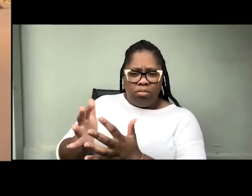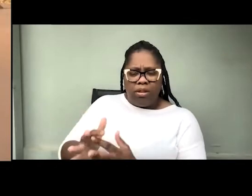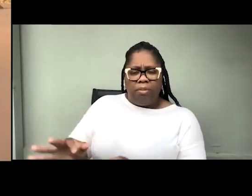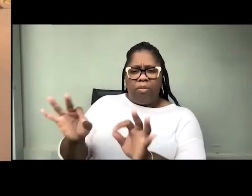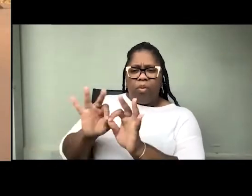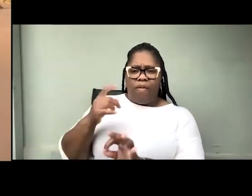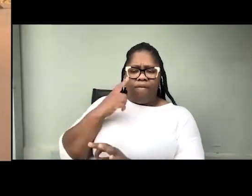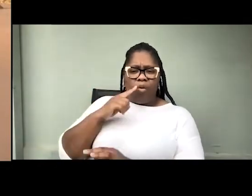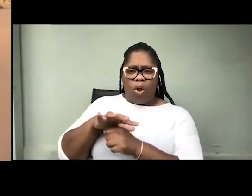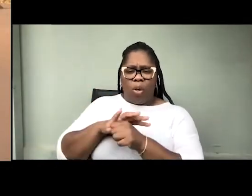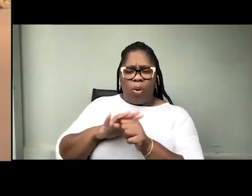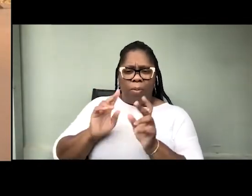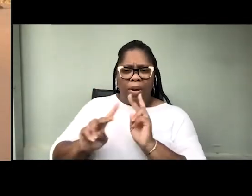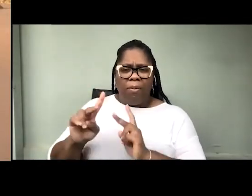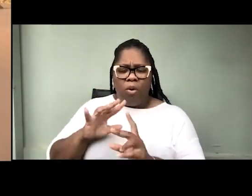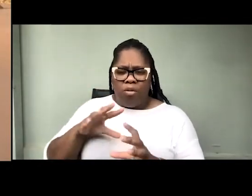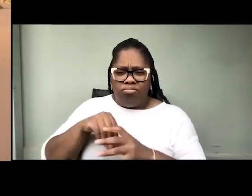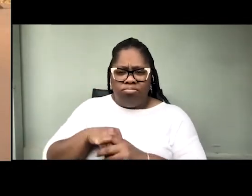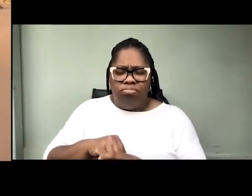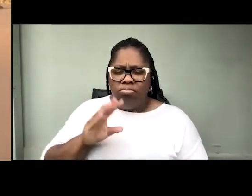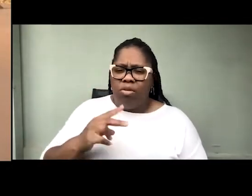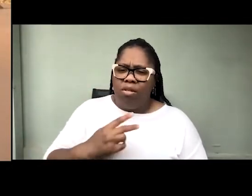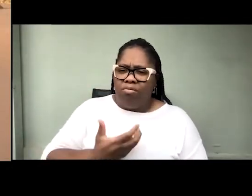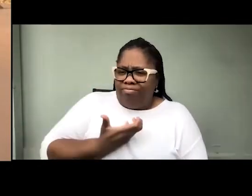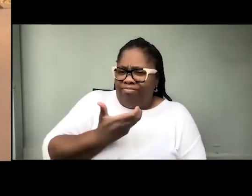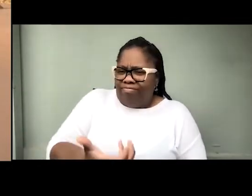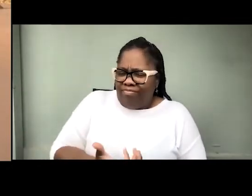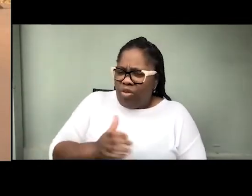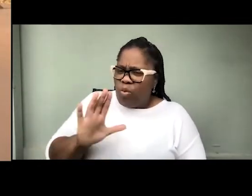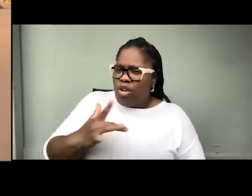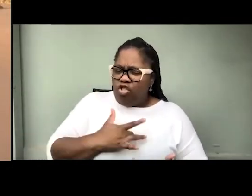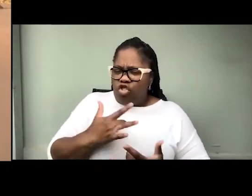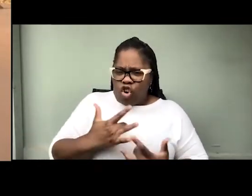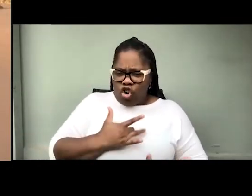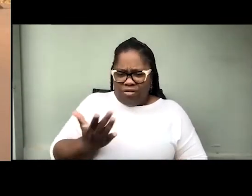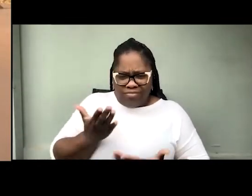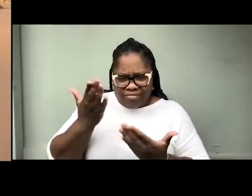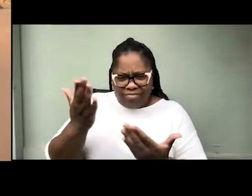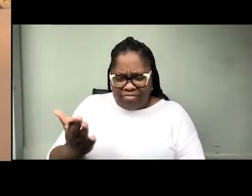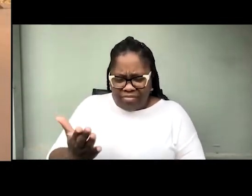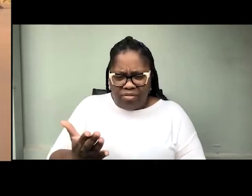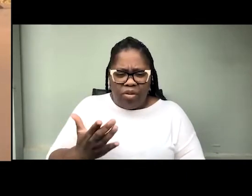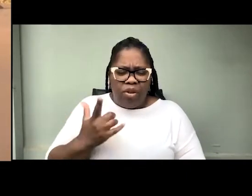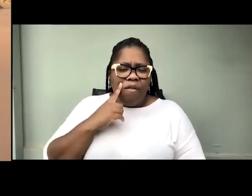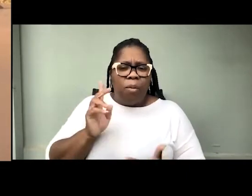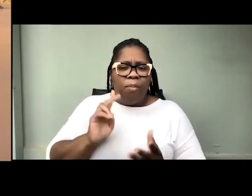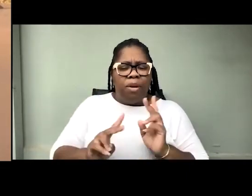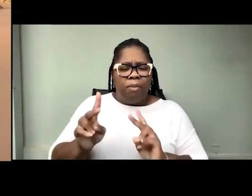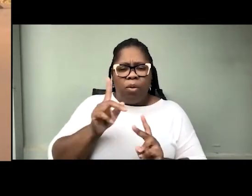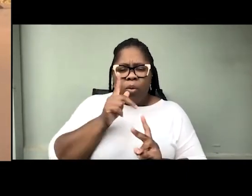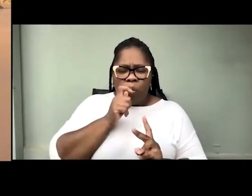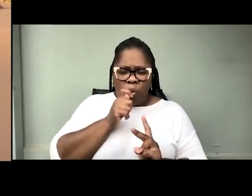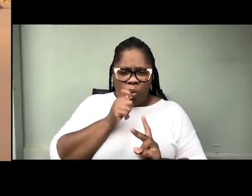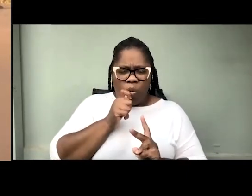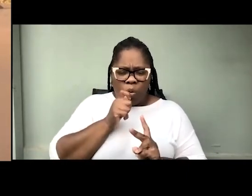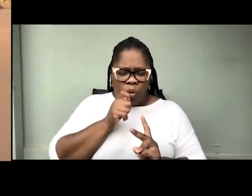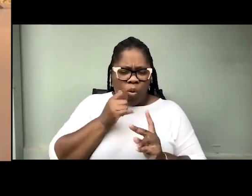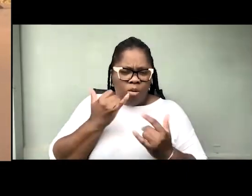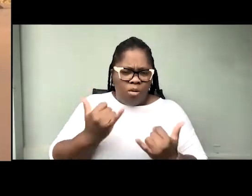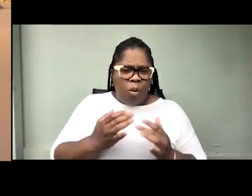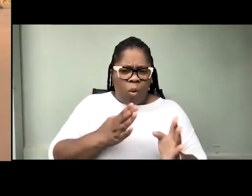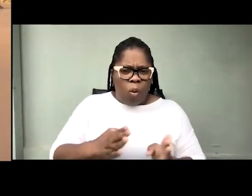for locals to voice your concerns and make your recommendations to the people who are organizing